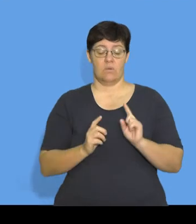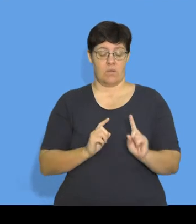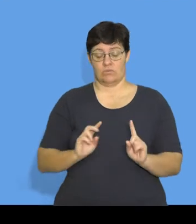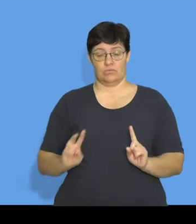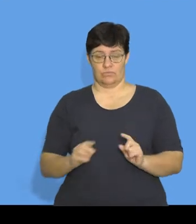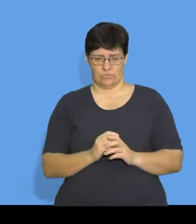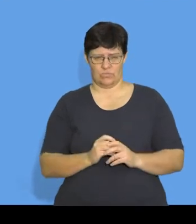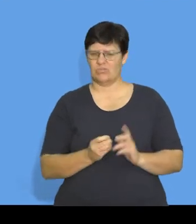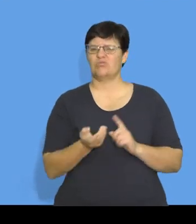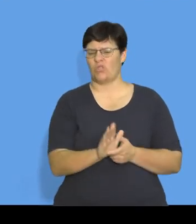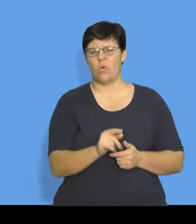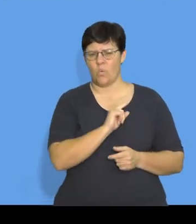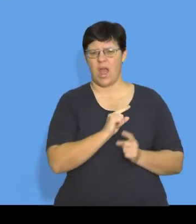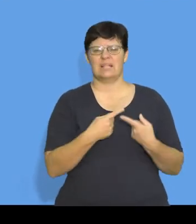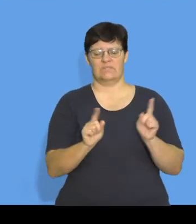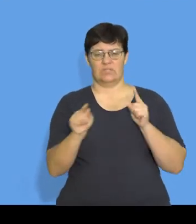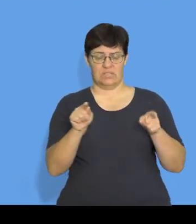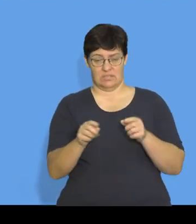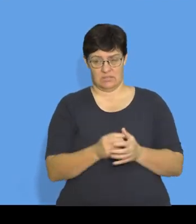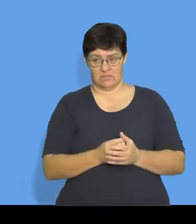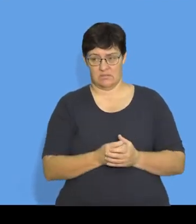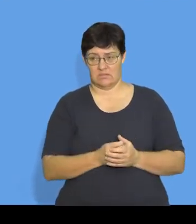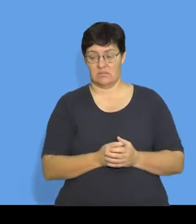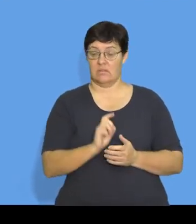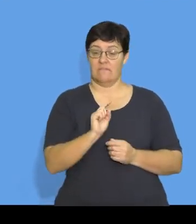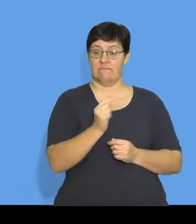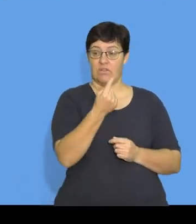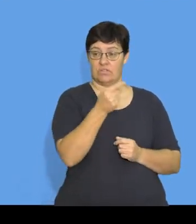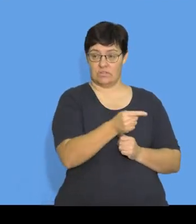1 and the 2 because I've got two different. The first one,